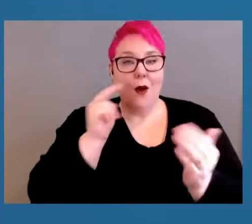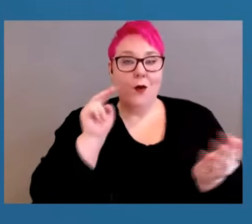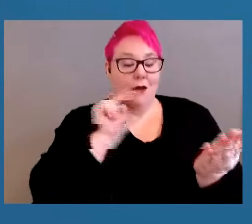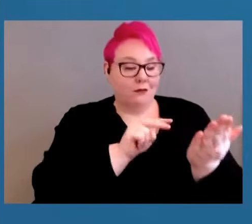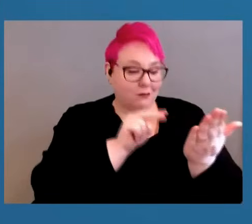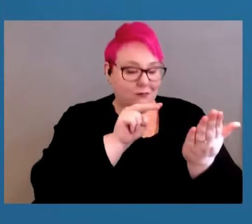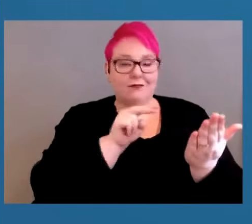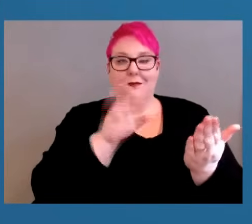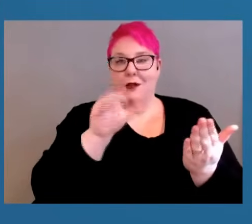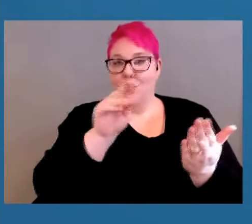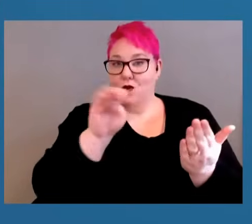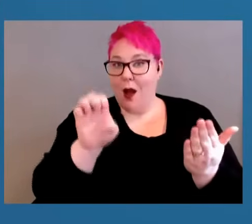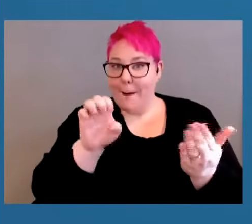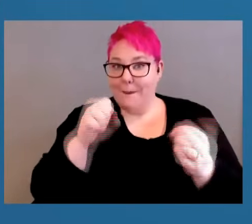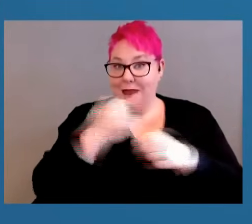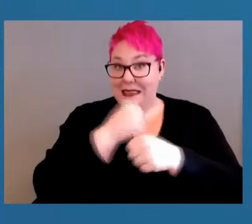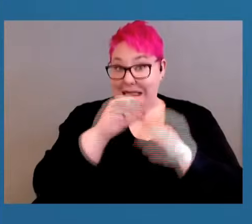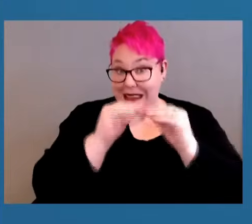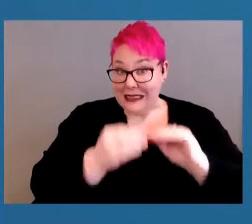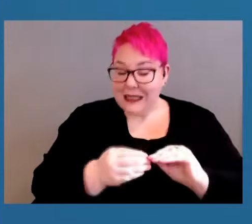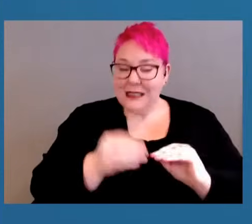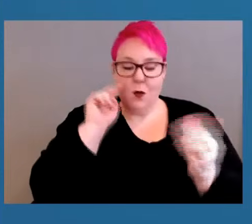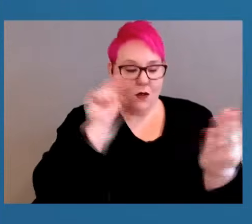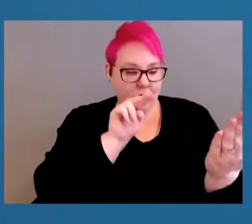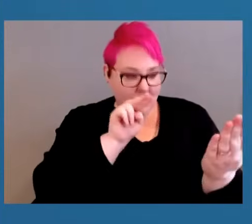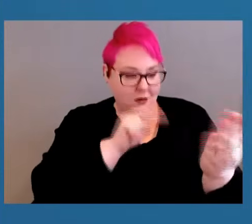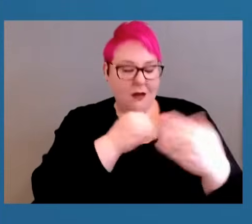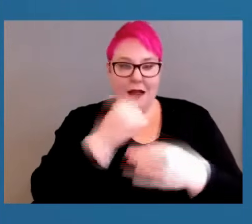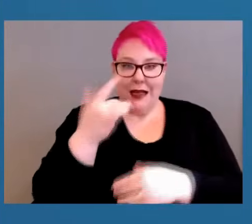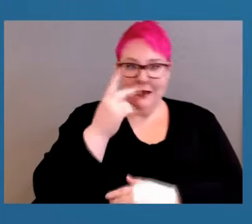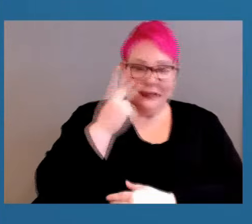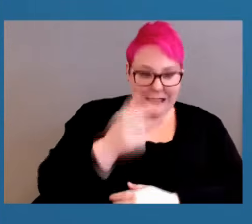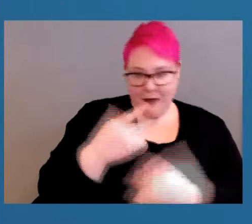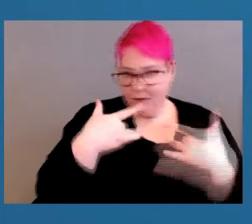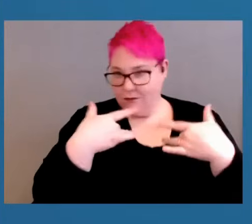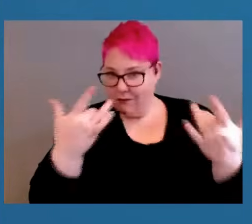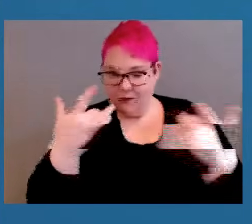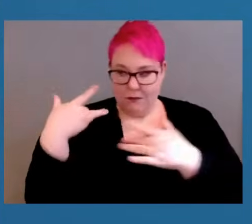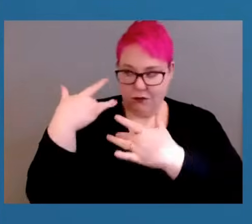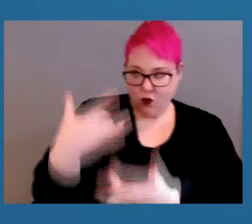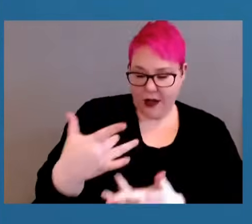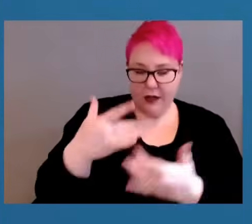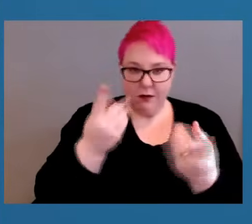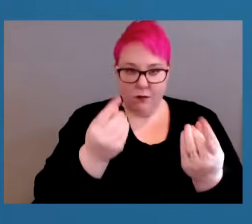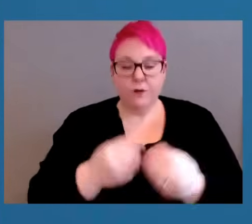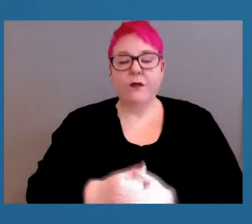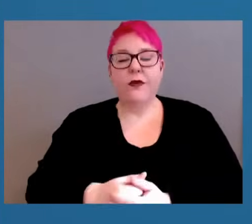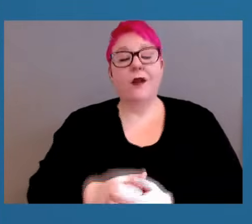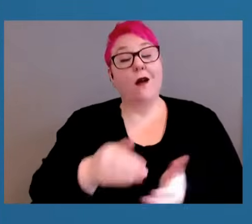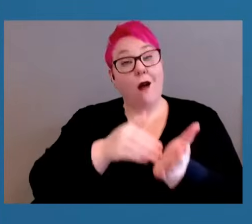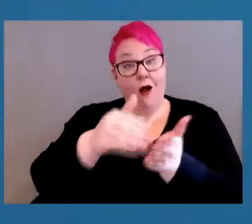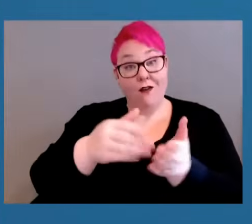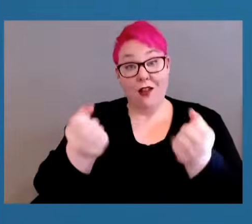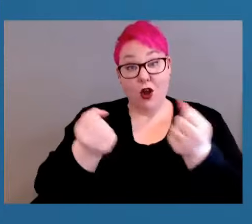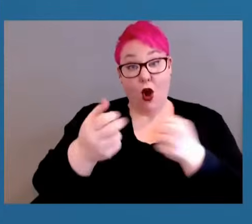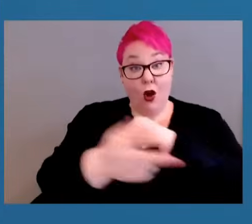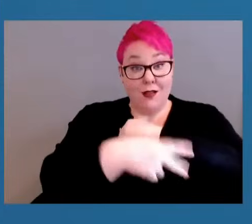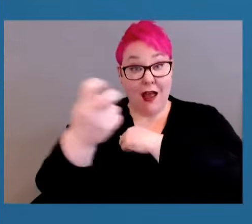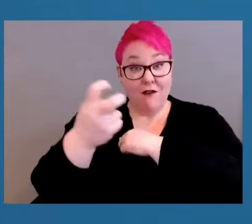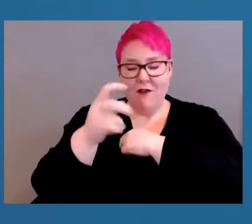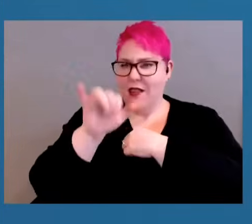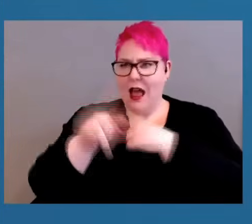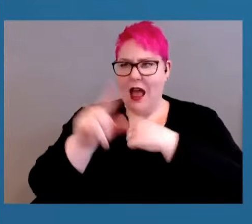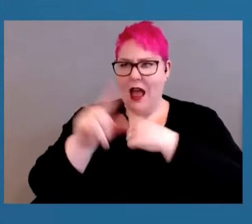single week to see where the trends are happening. And sometimes, like the car thefts, that literally came out of the blue. There was a